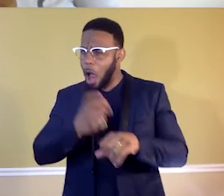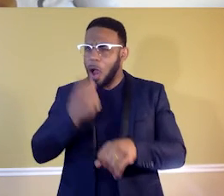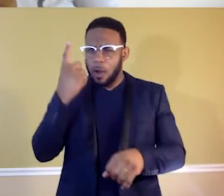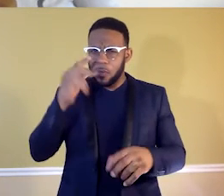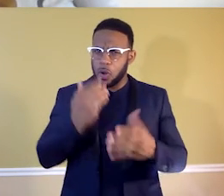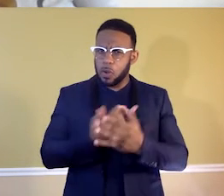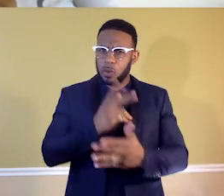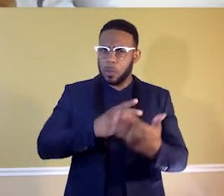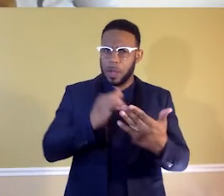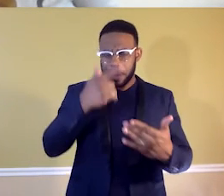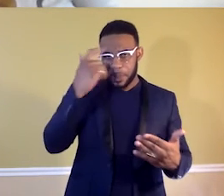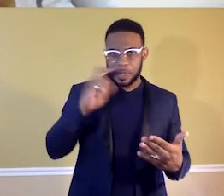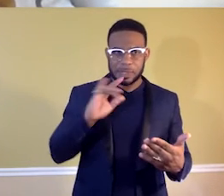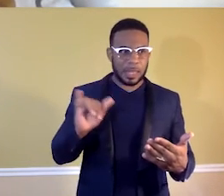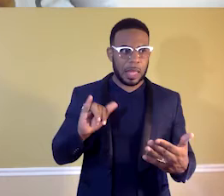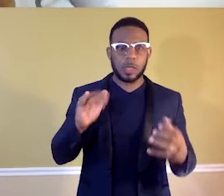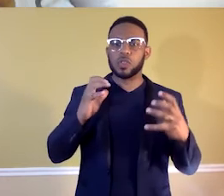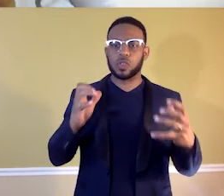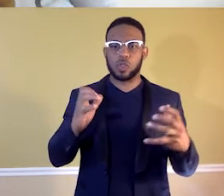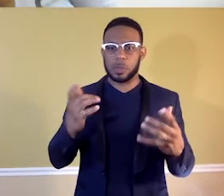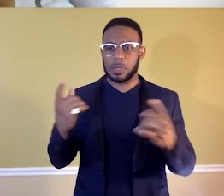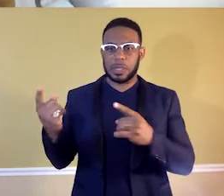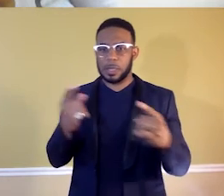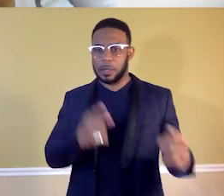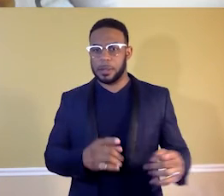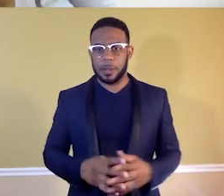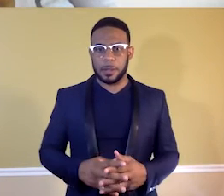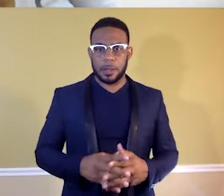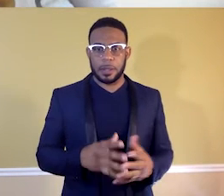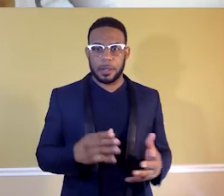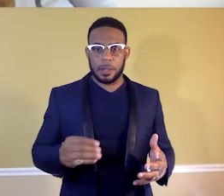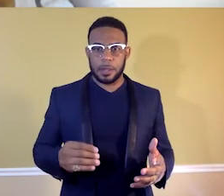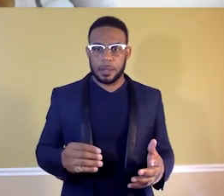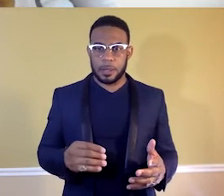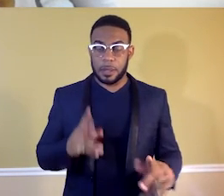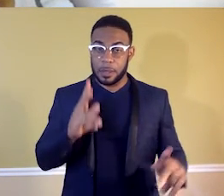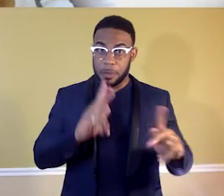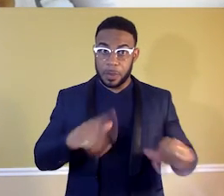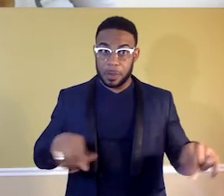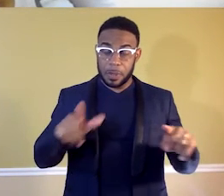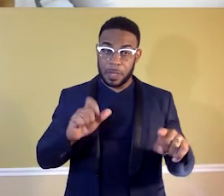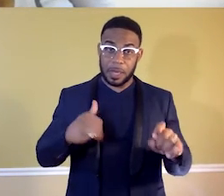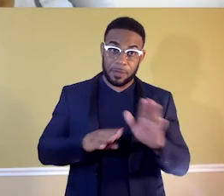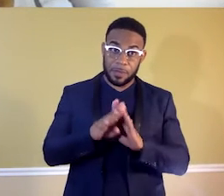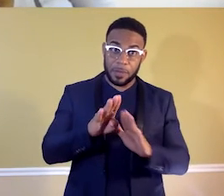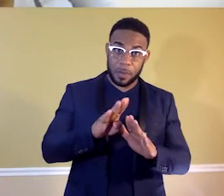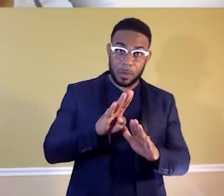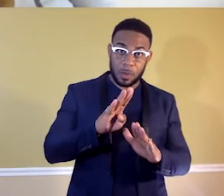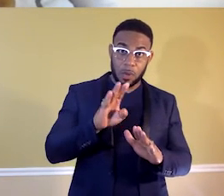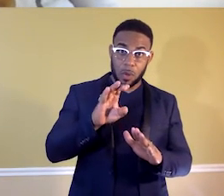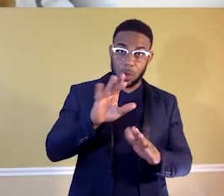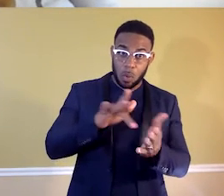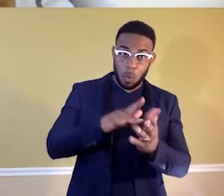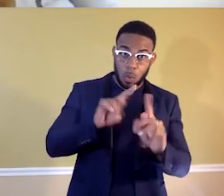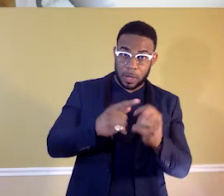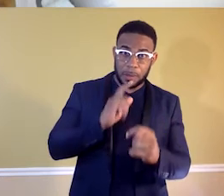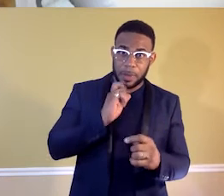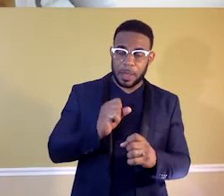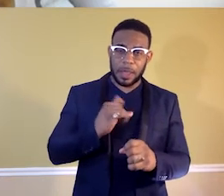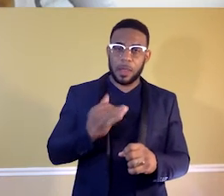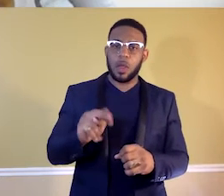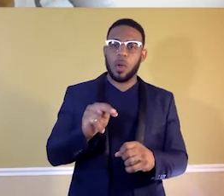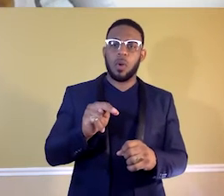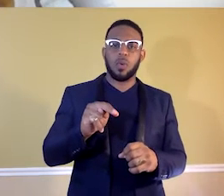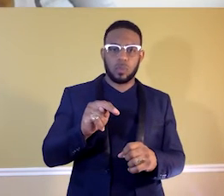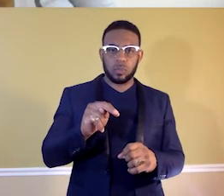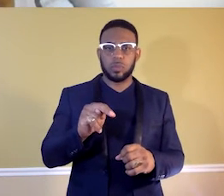for new projects because it's like so much things is going on, and the people that are developed, the core team has kind of their own